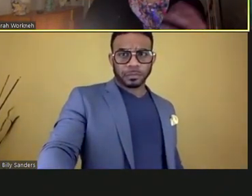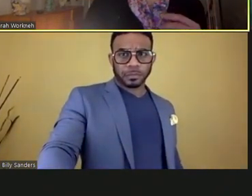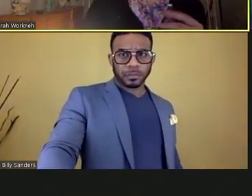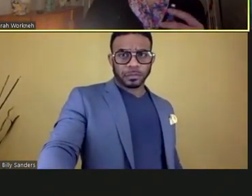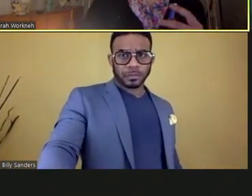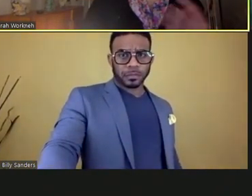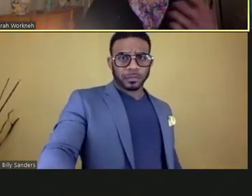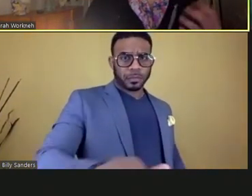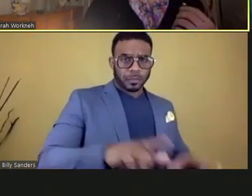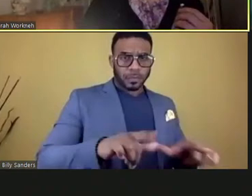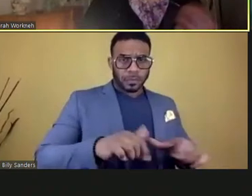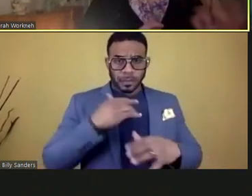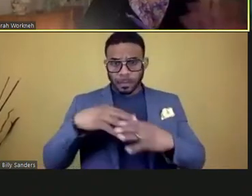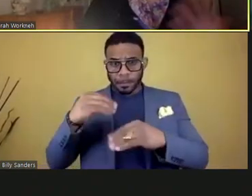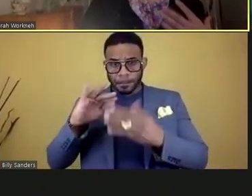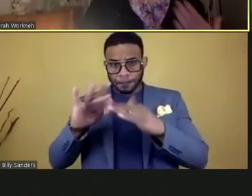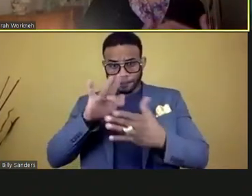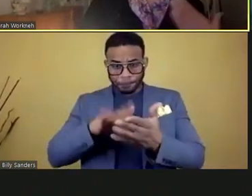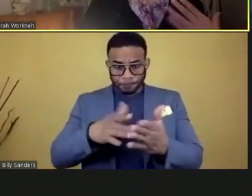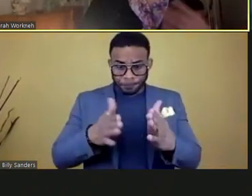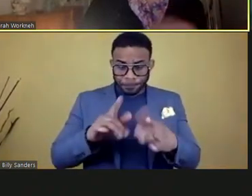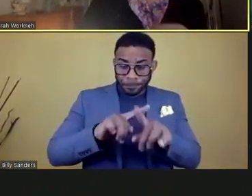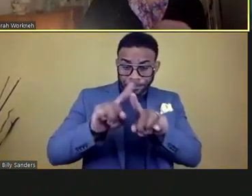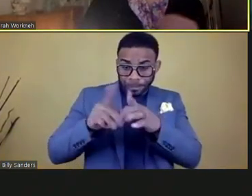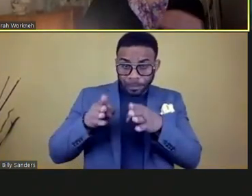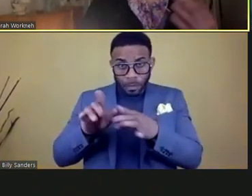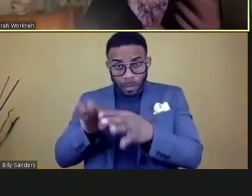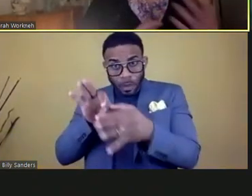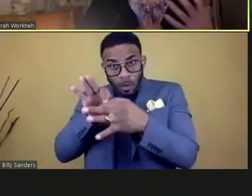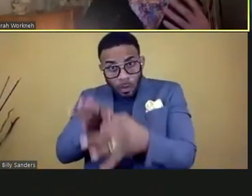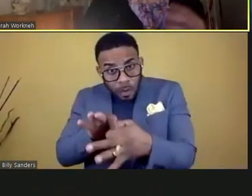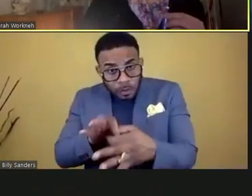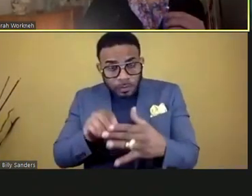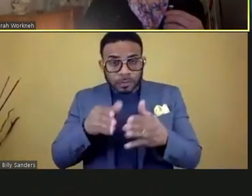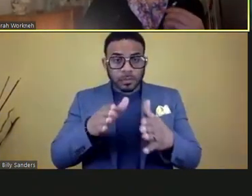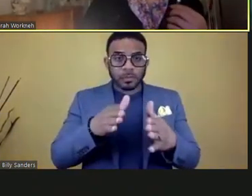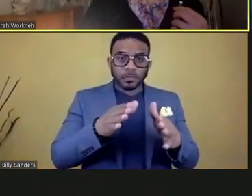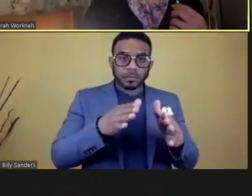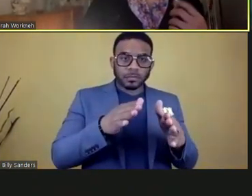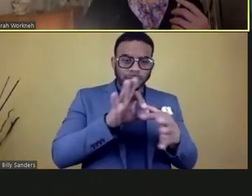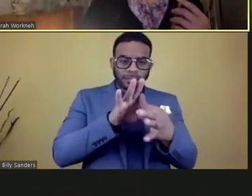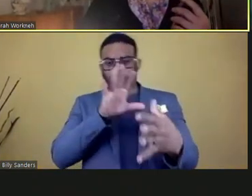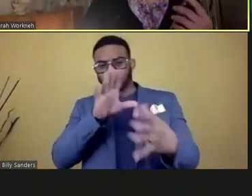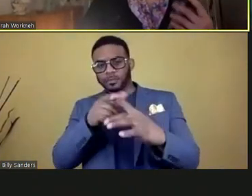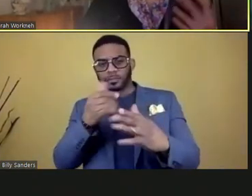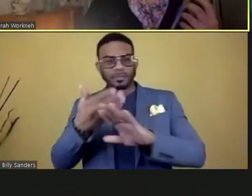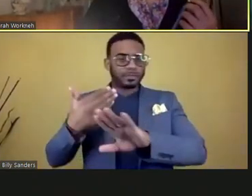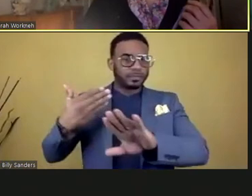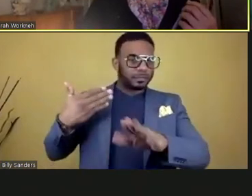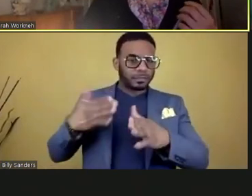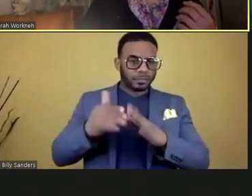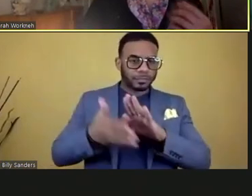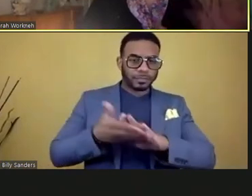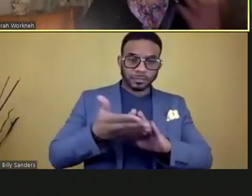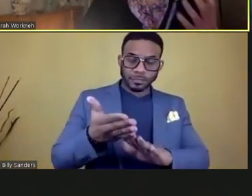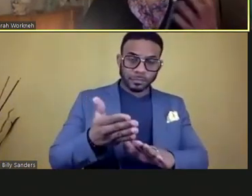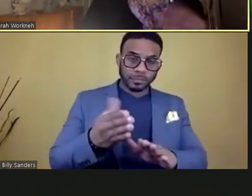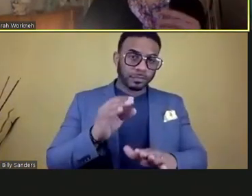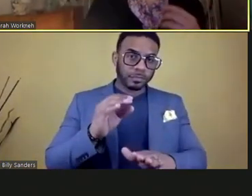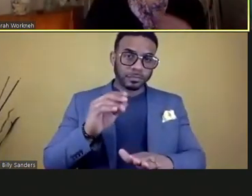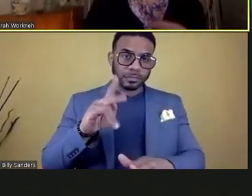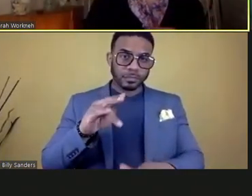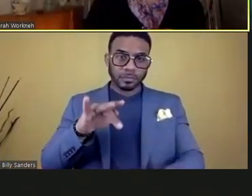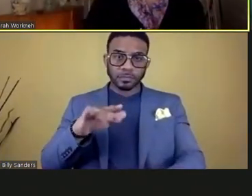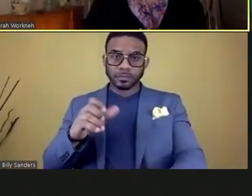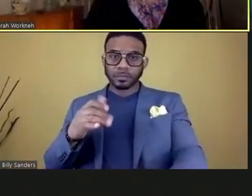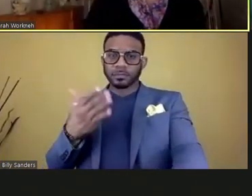city center, in allowing different ways of relating and allowing a disconnect from previous ways of operating. And Oxbow is kind of